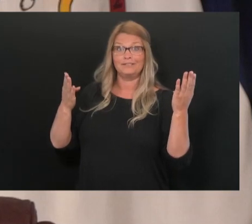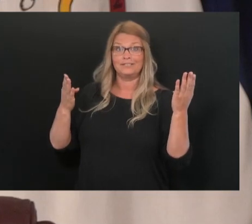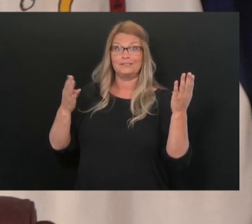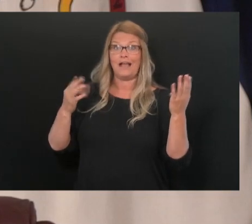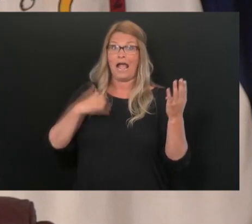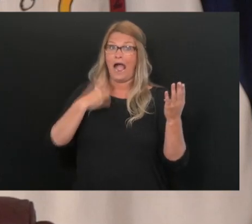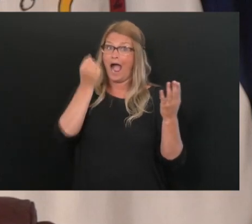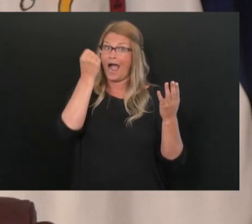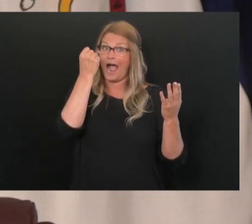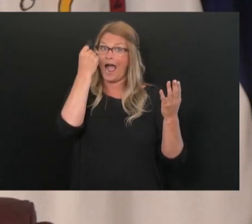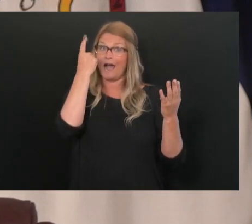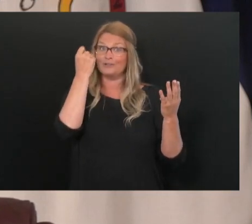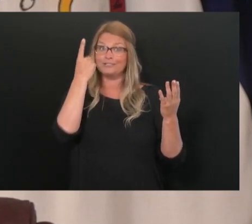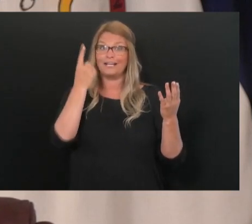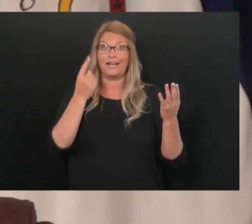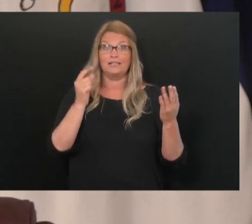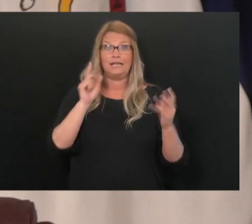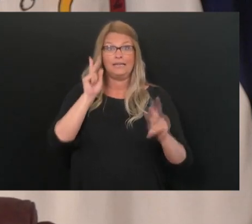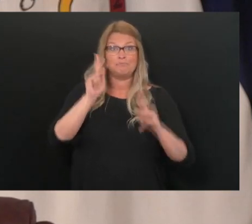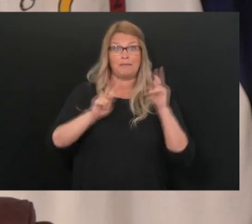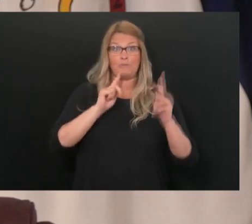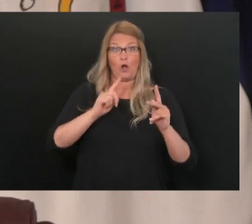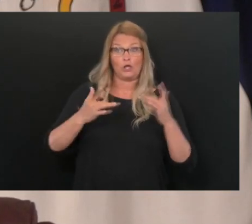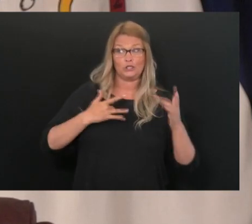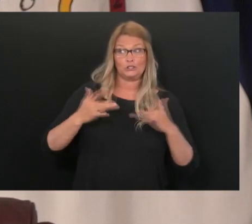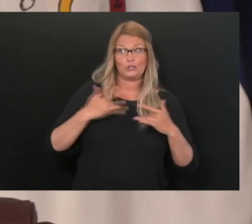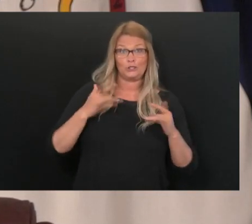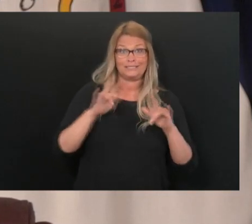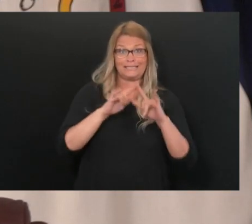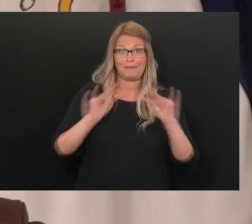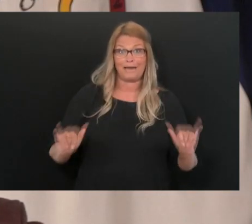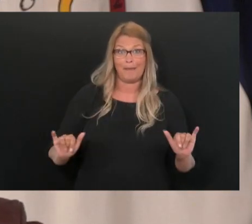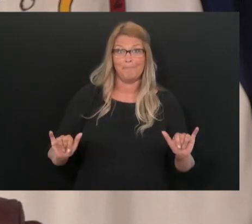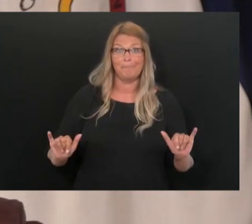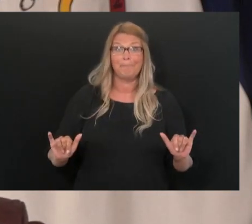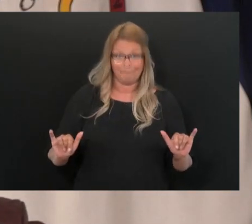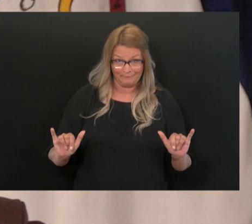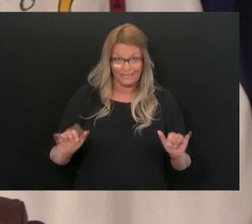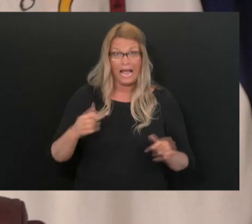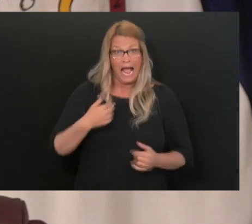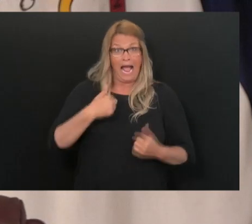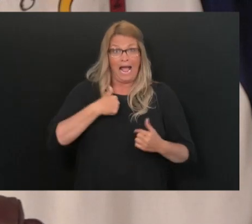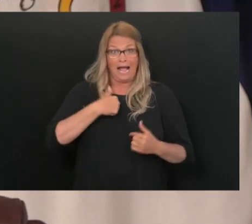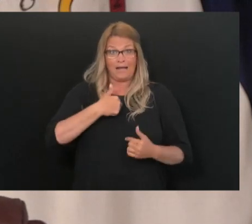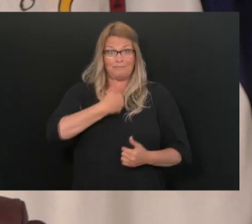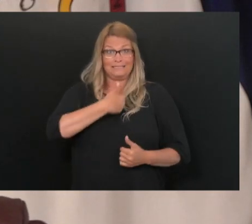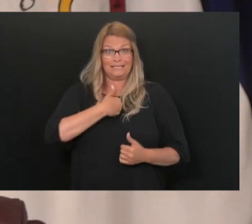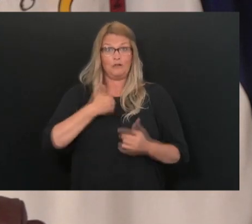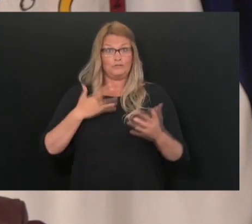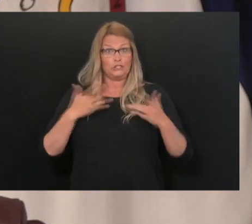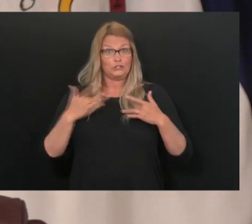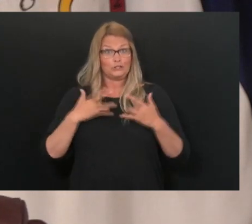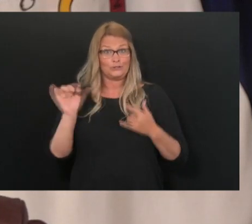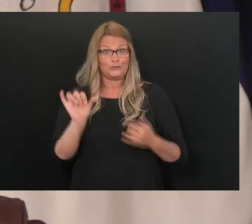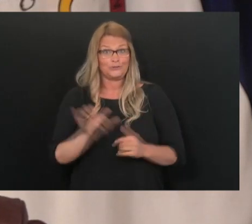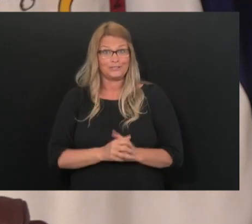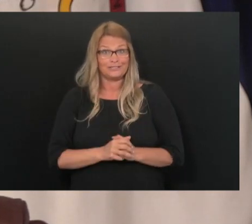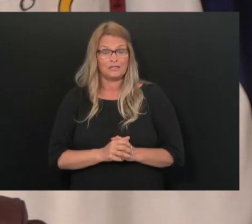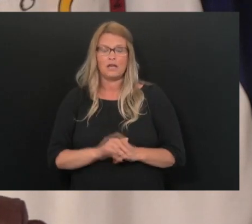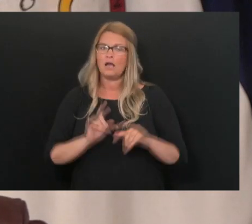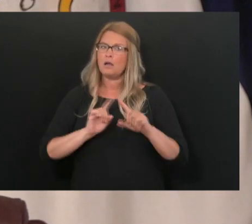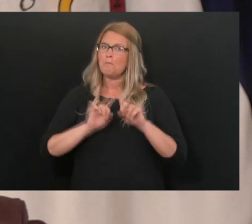our citizens at the same time are concerned, I'm concerned, but as we reopen, we have got to have